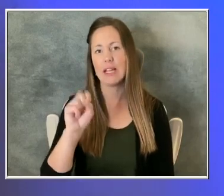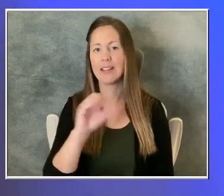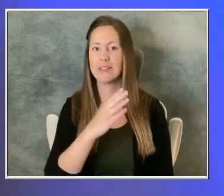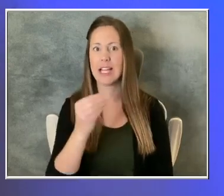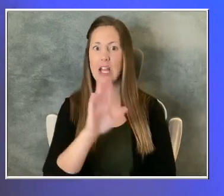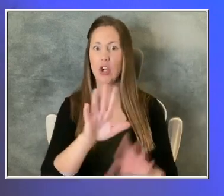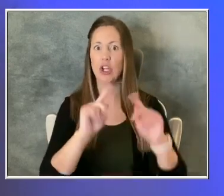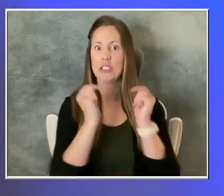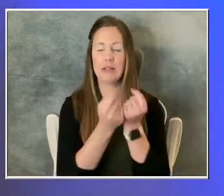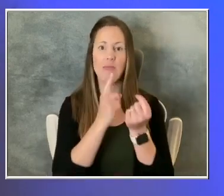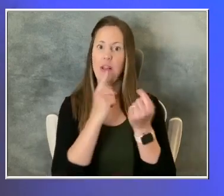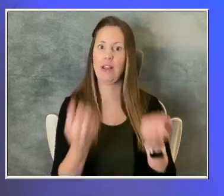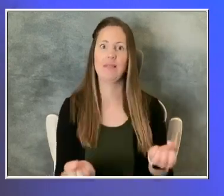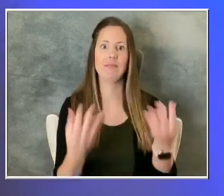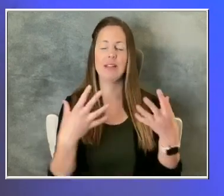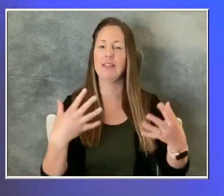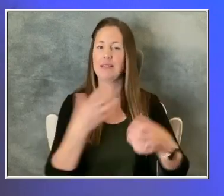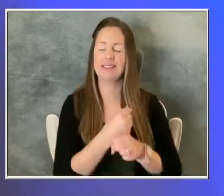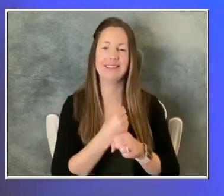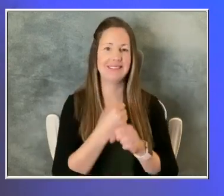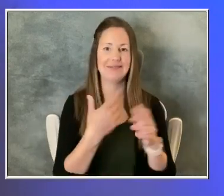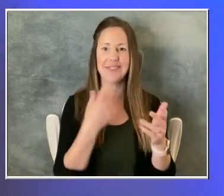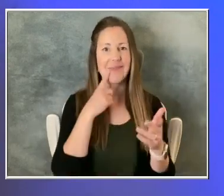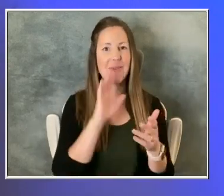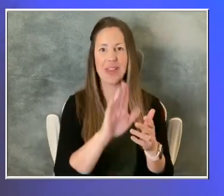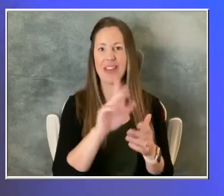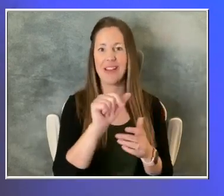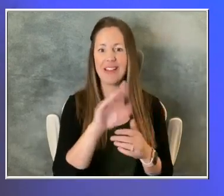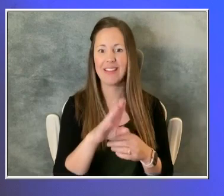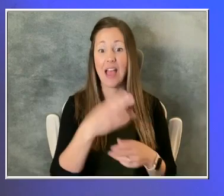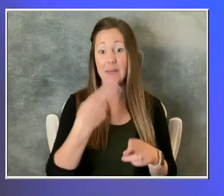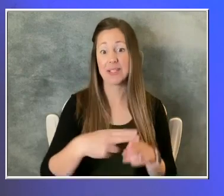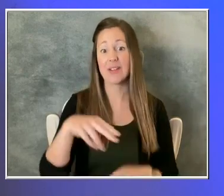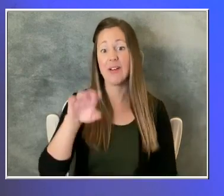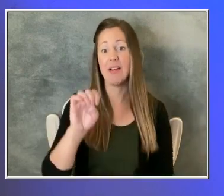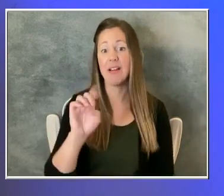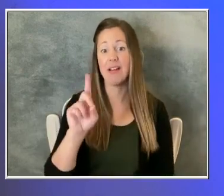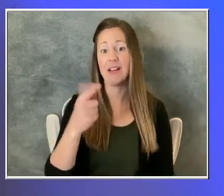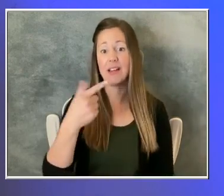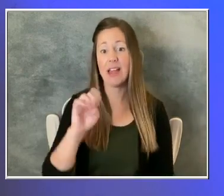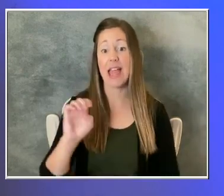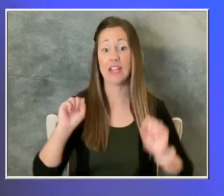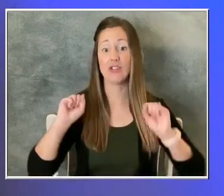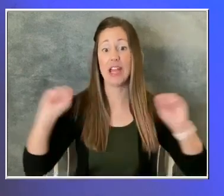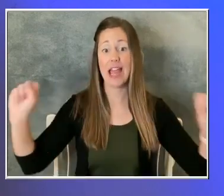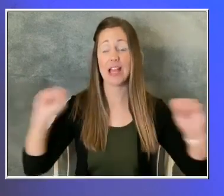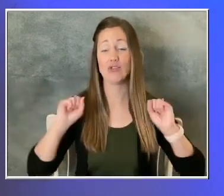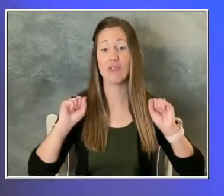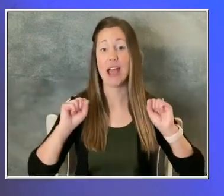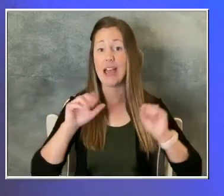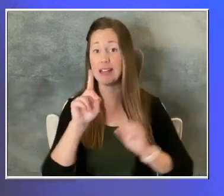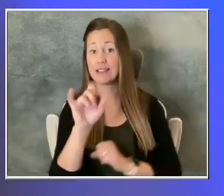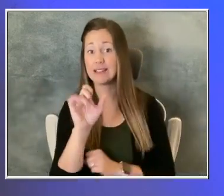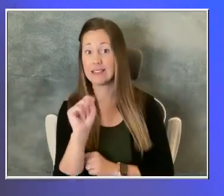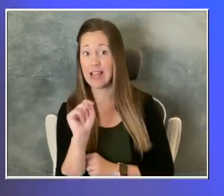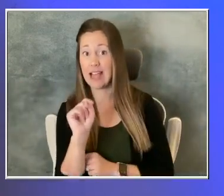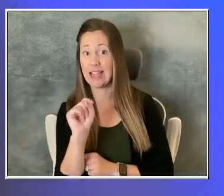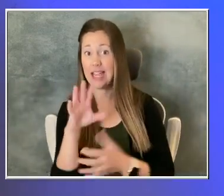it. Their lab is called EDGE, which stands for Exercise Diet Related